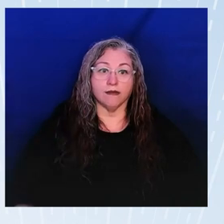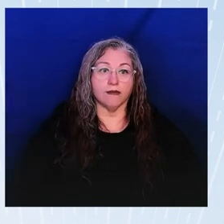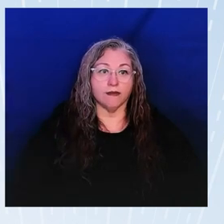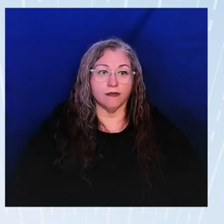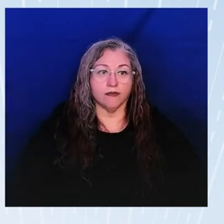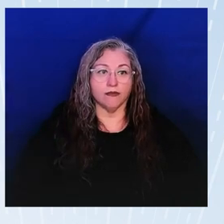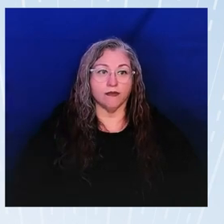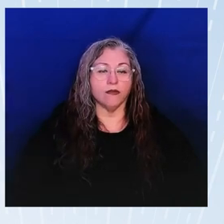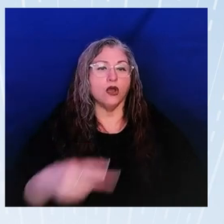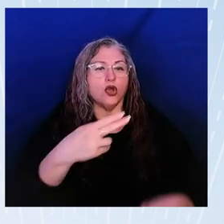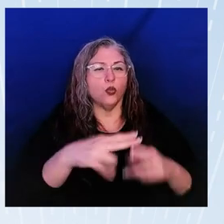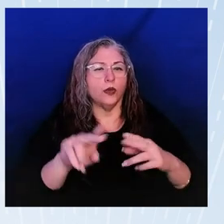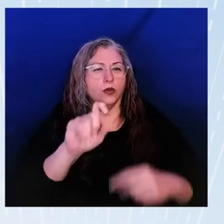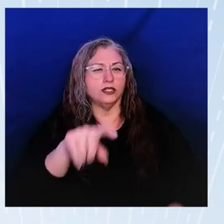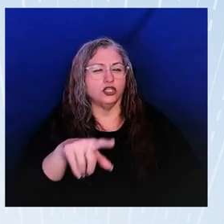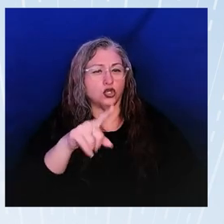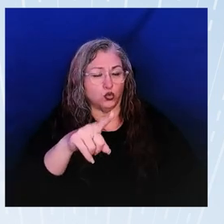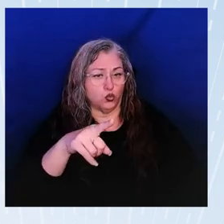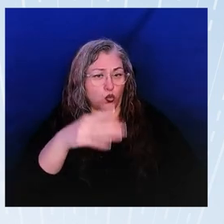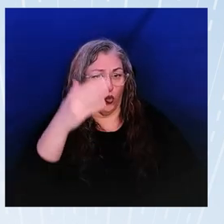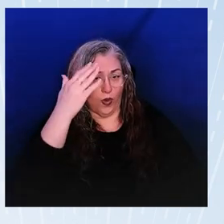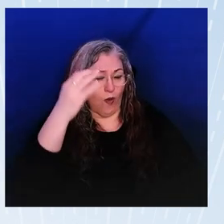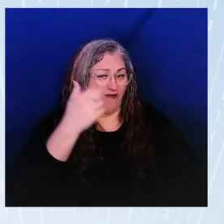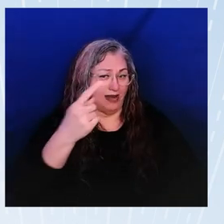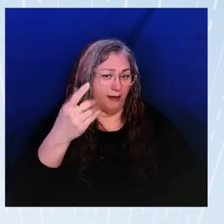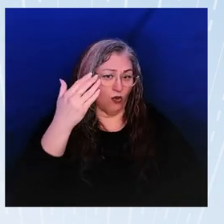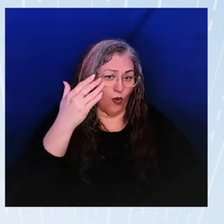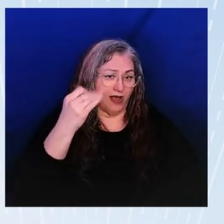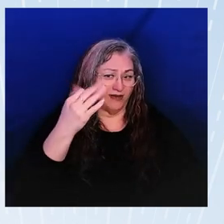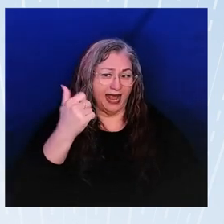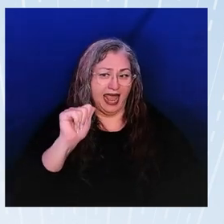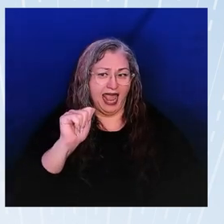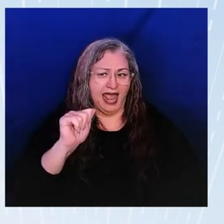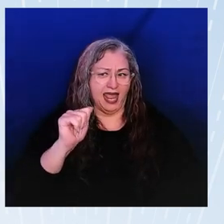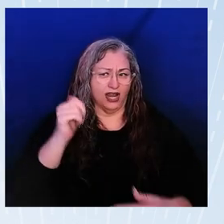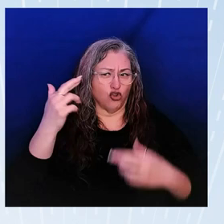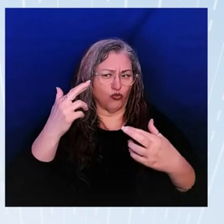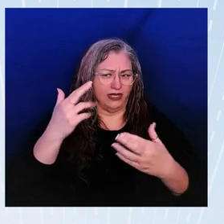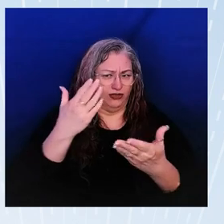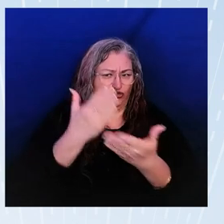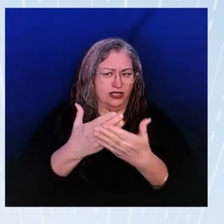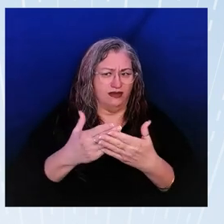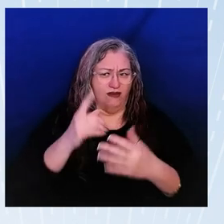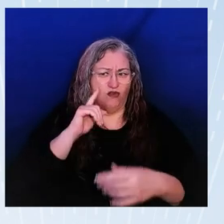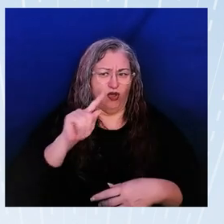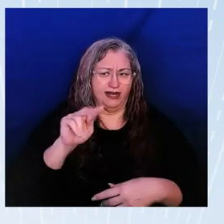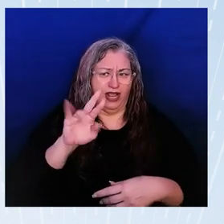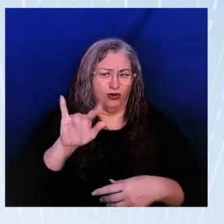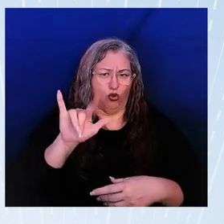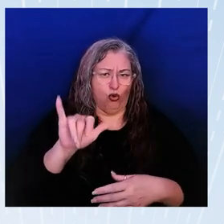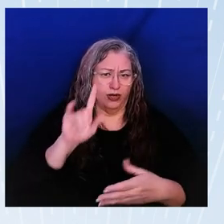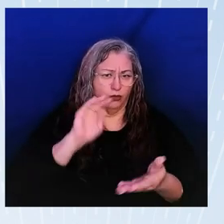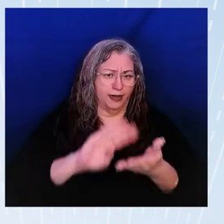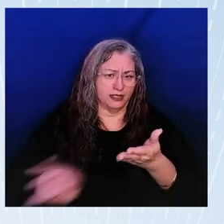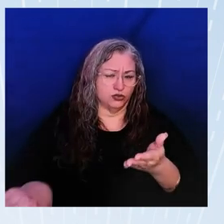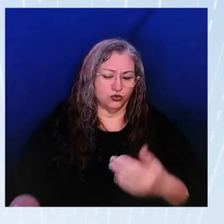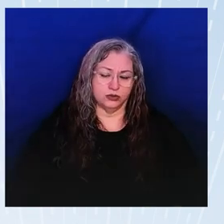Quick question. Are you aware, or is anyone aware, of any justifications for these territories' exclusion?